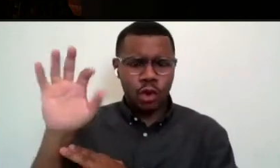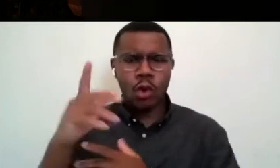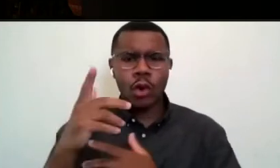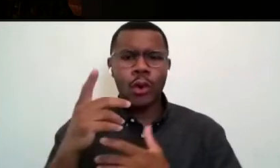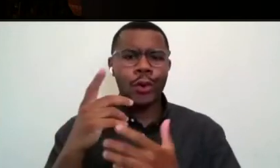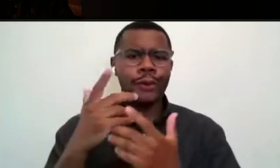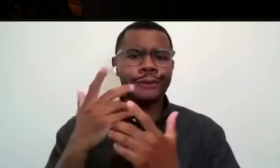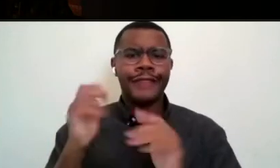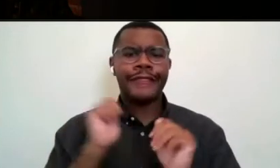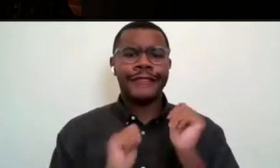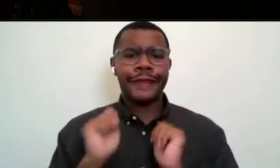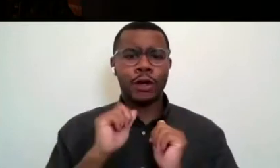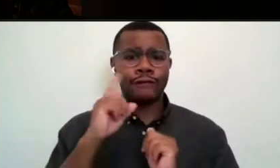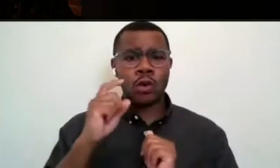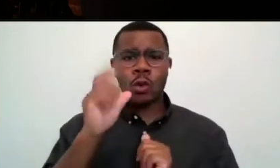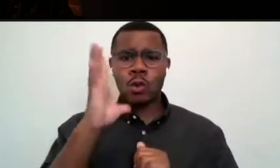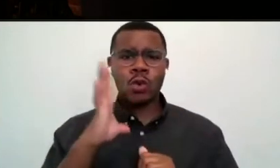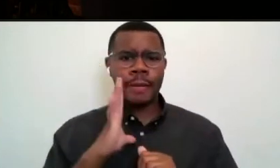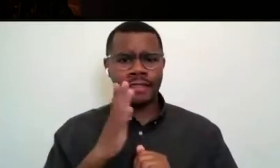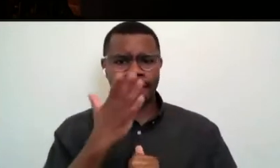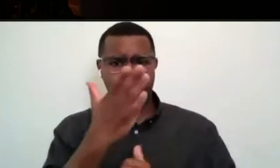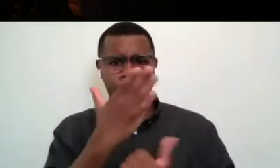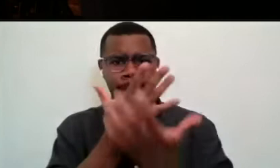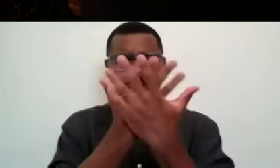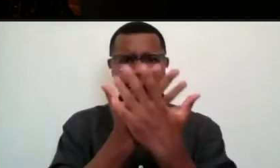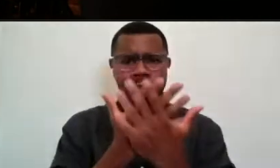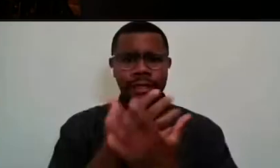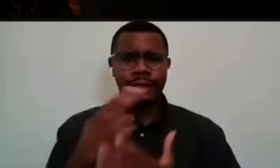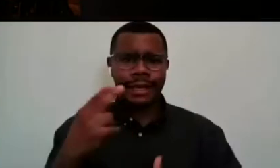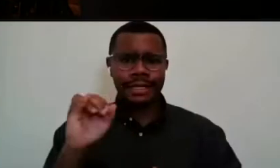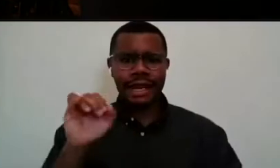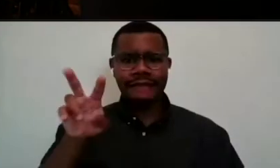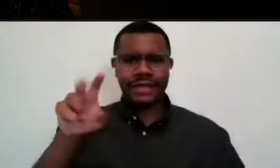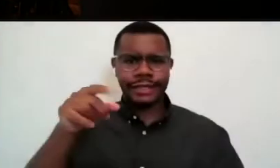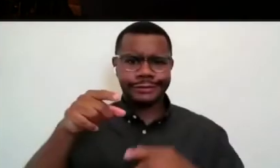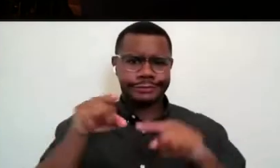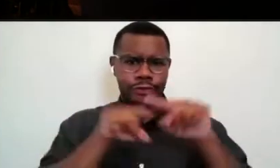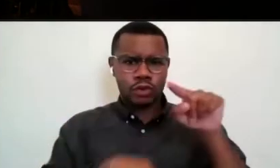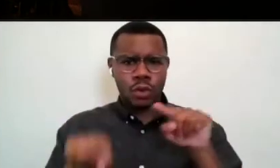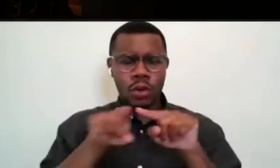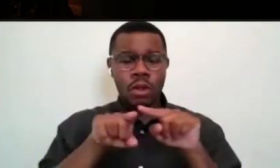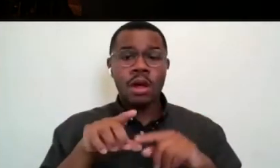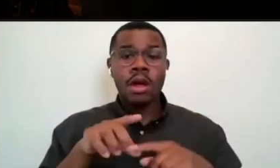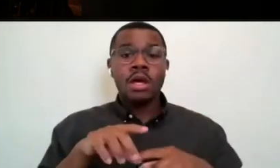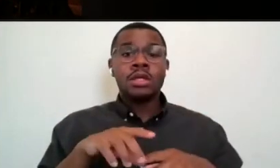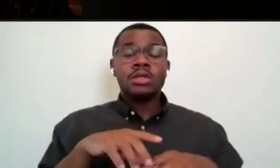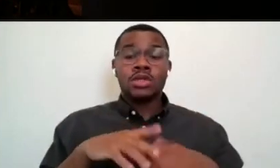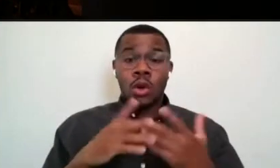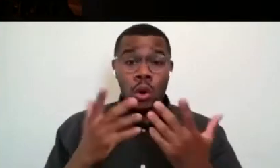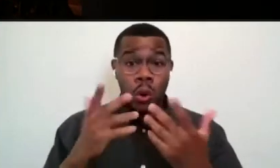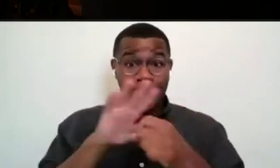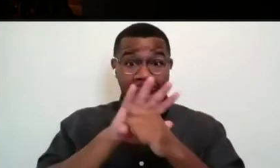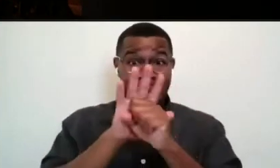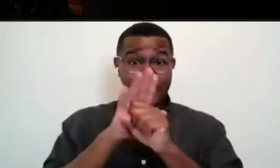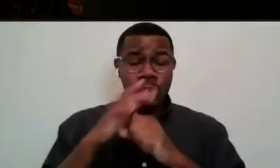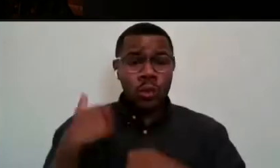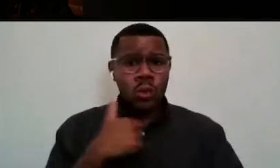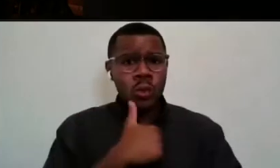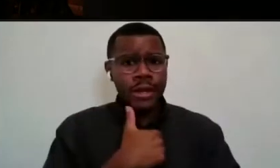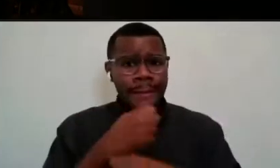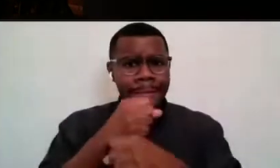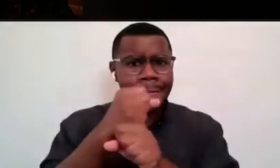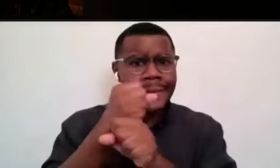Circle. The whole pandemic, we created rituals around resilience, around resistance. And it was